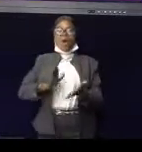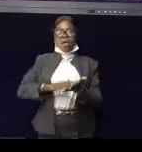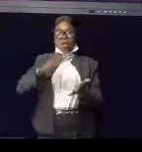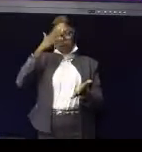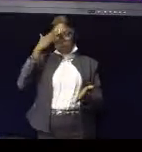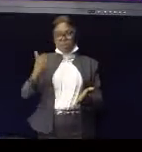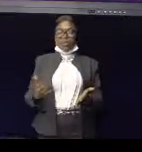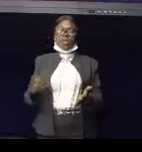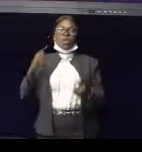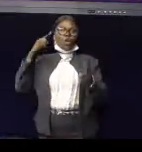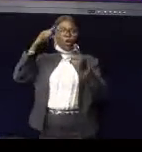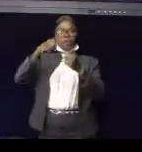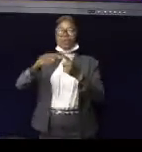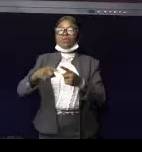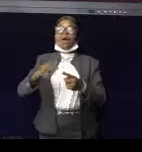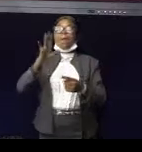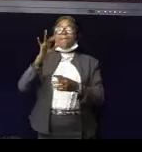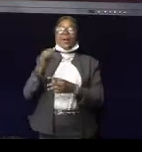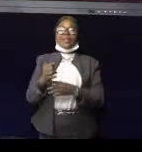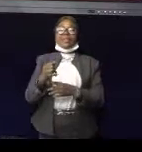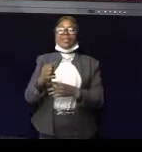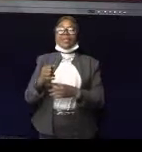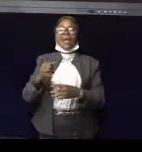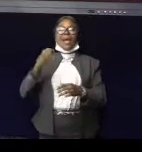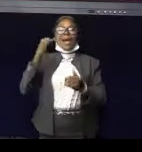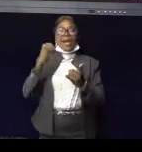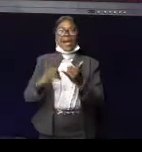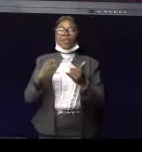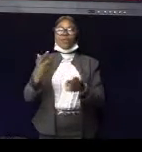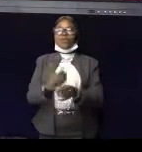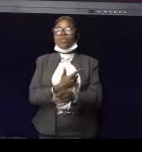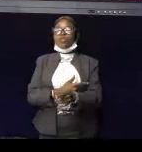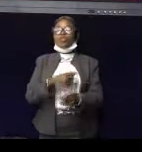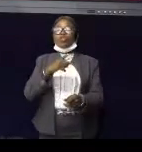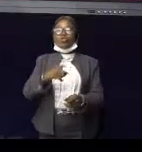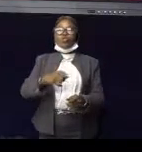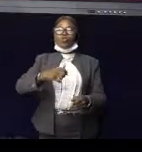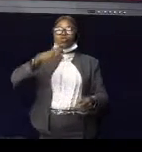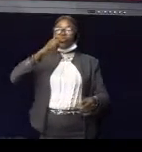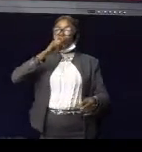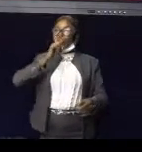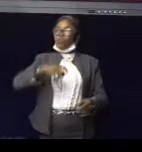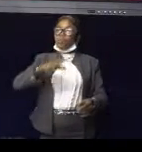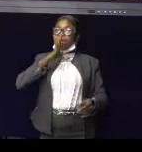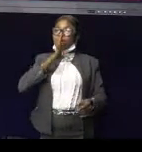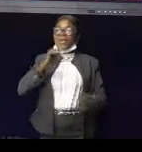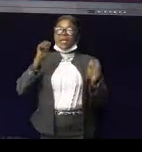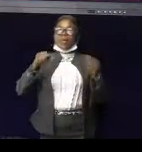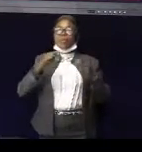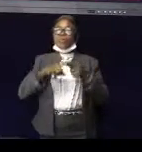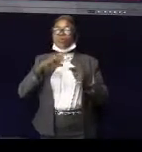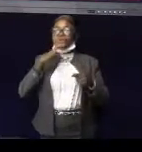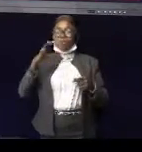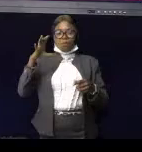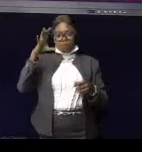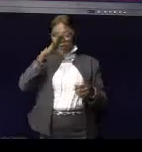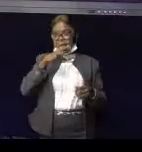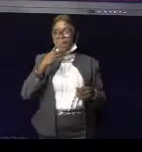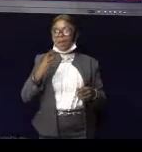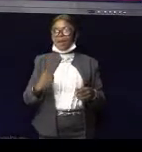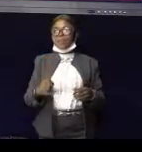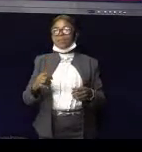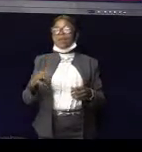objectives. By the end of the lesson, you should be able to find missing quantities given ratios. That is, if you have the ratio